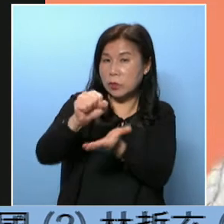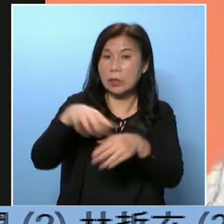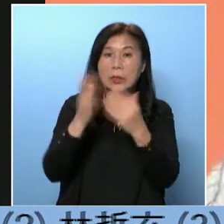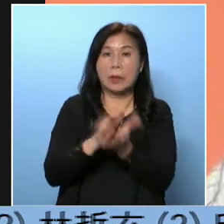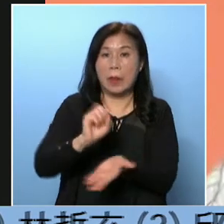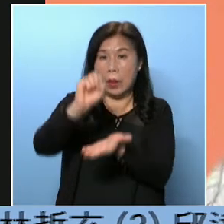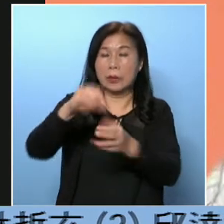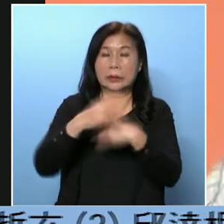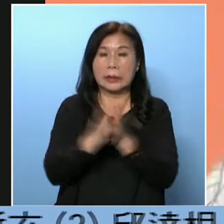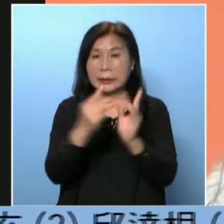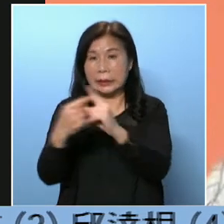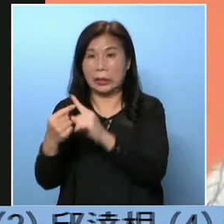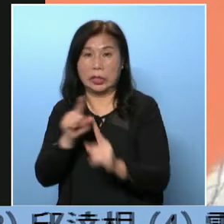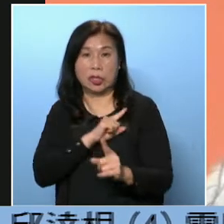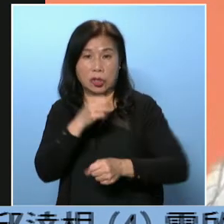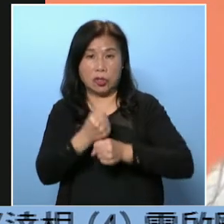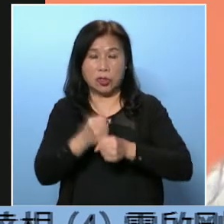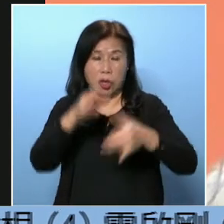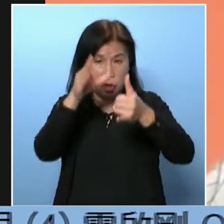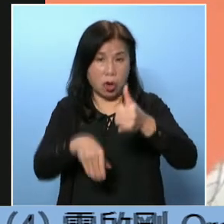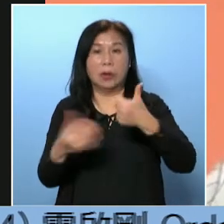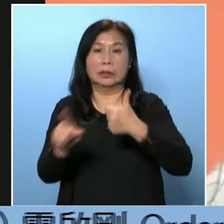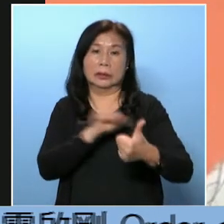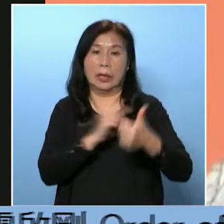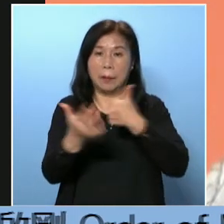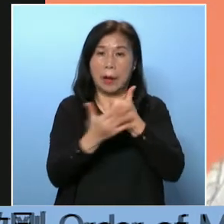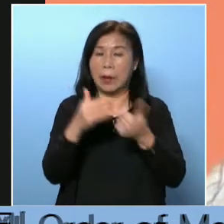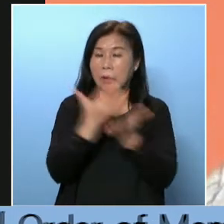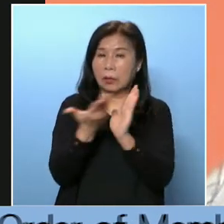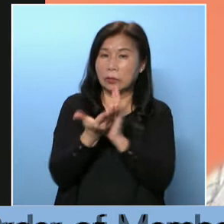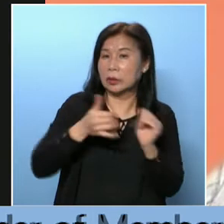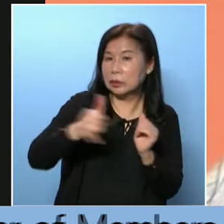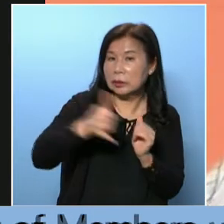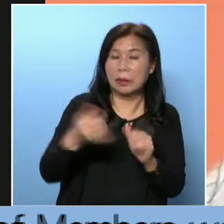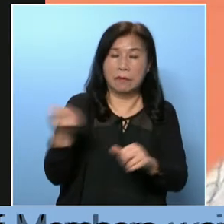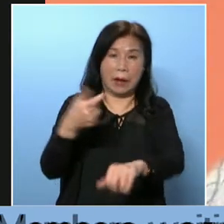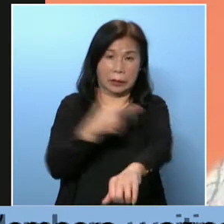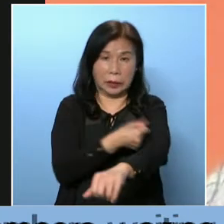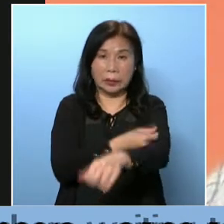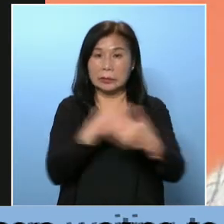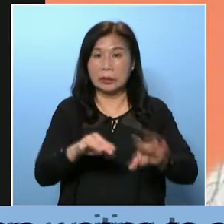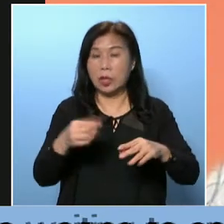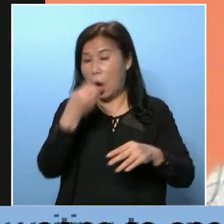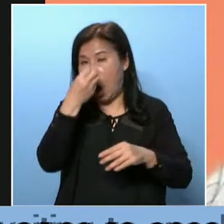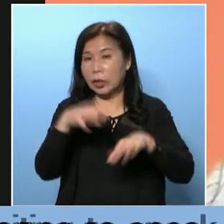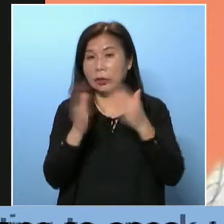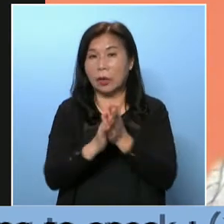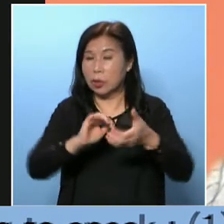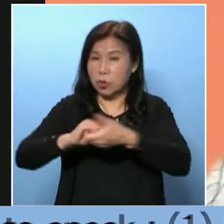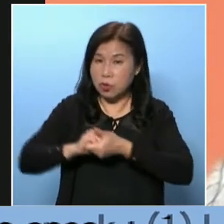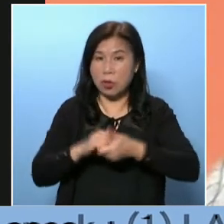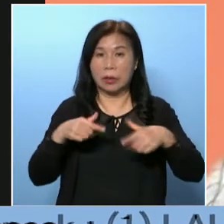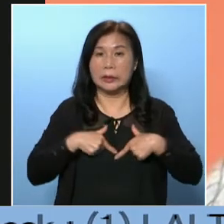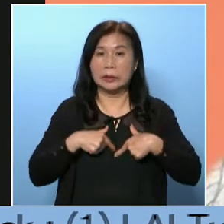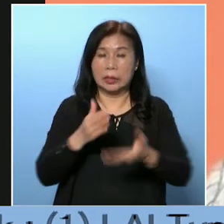the government resources and the public doing their bit to protect themselves to prevent unnecessary outings, please get vaccinated. If everyone can